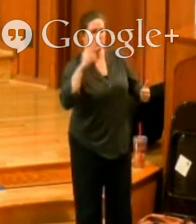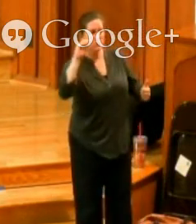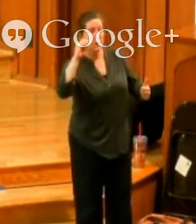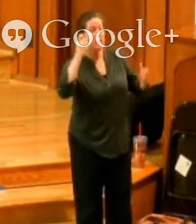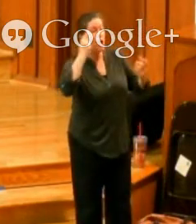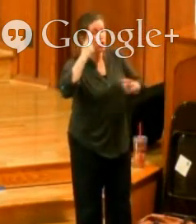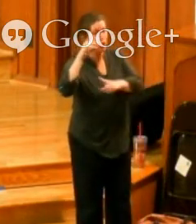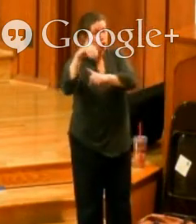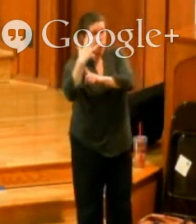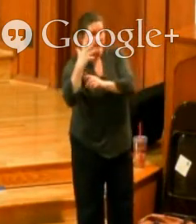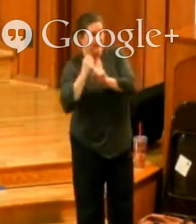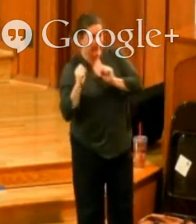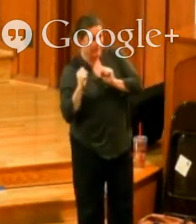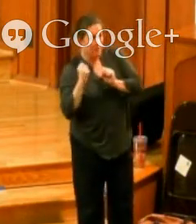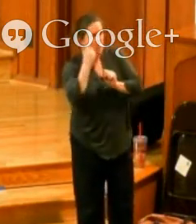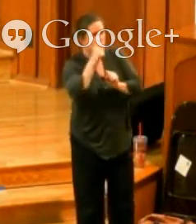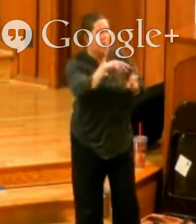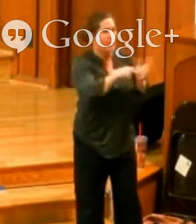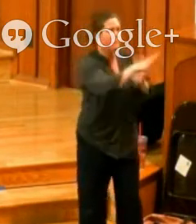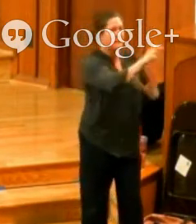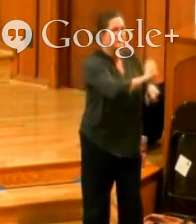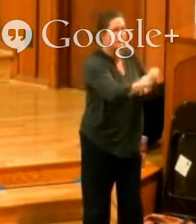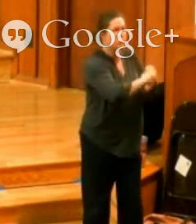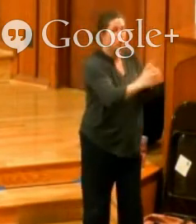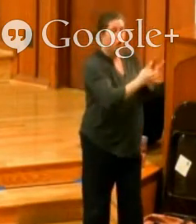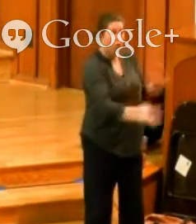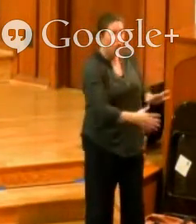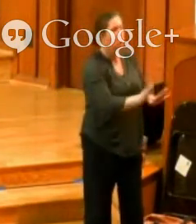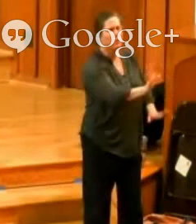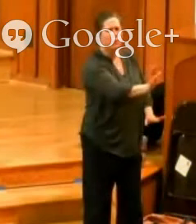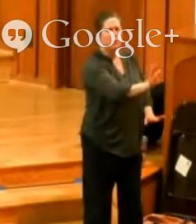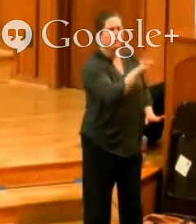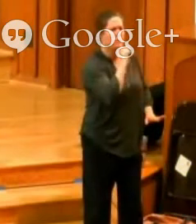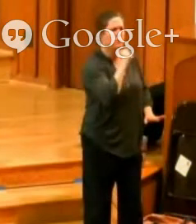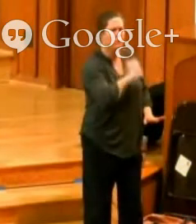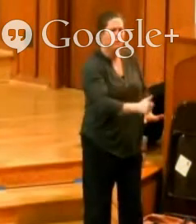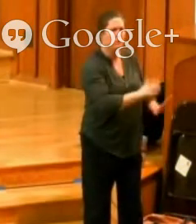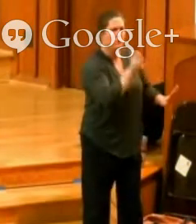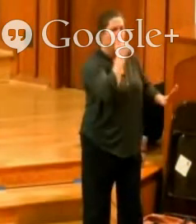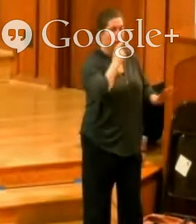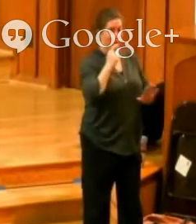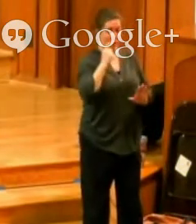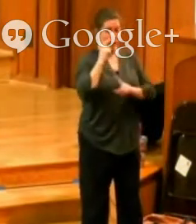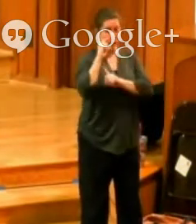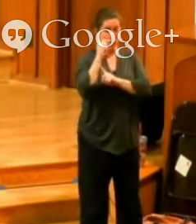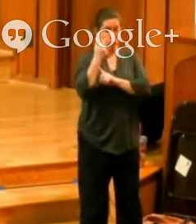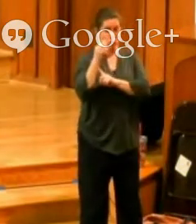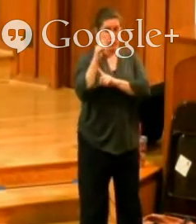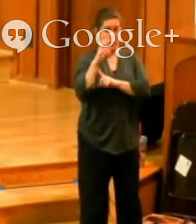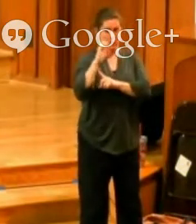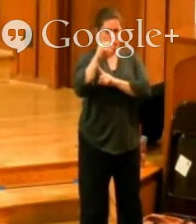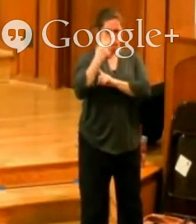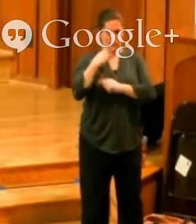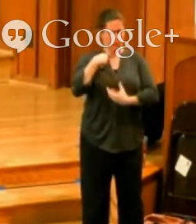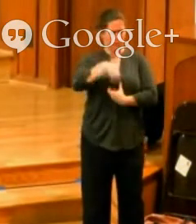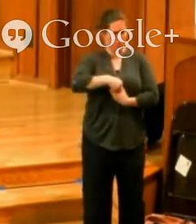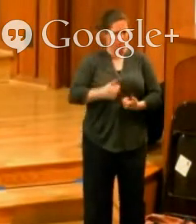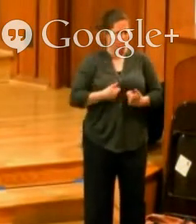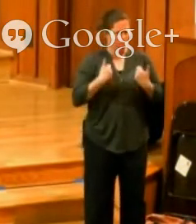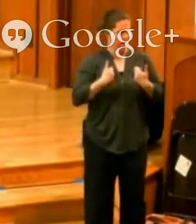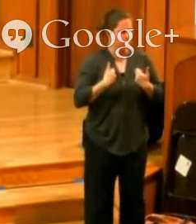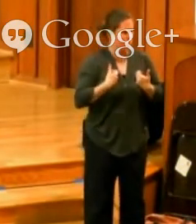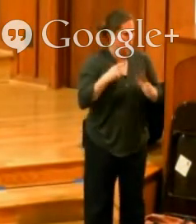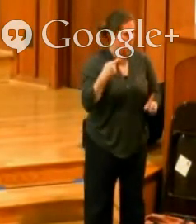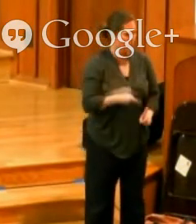Absolutely not. So what is the role of grace in our life? The role of grace in our life is found in the text